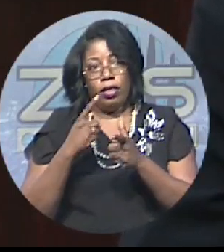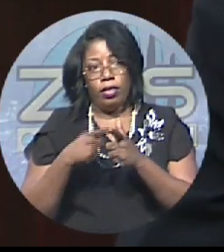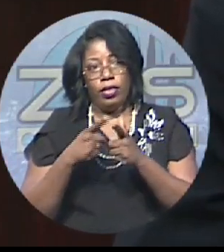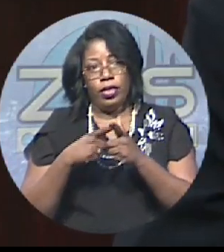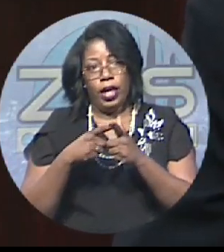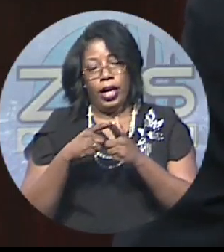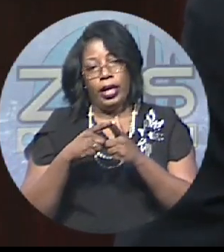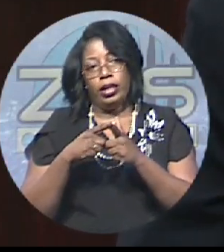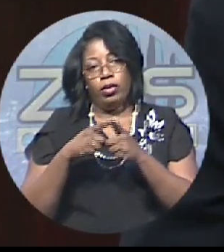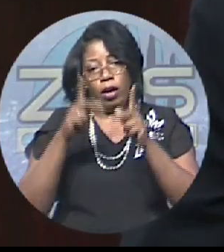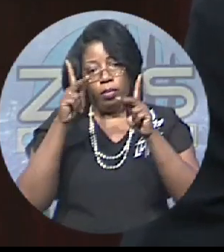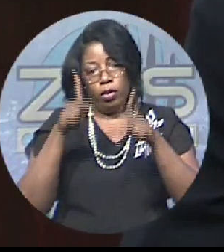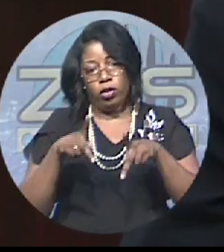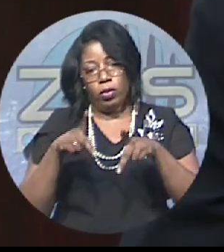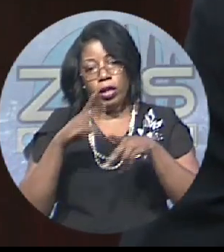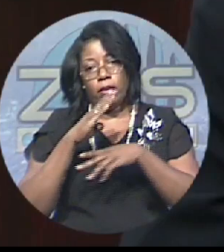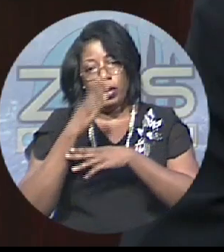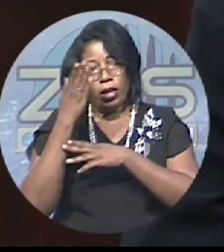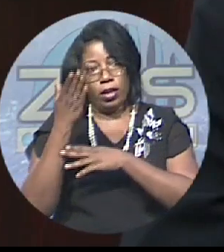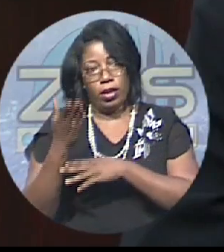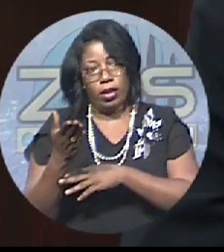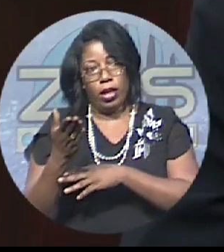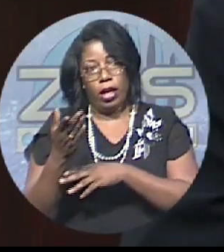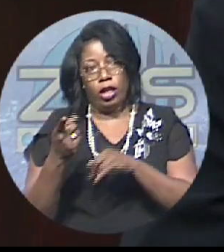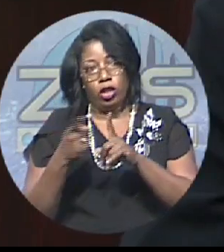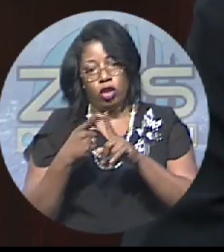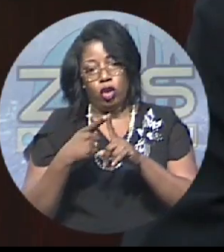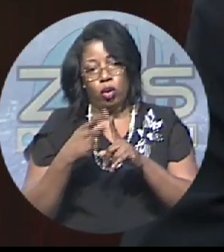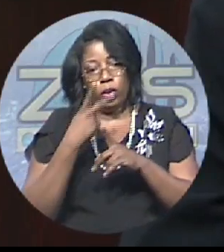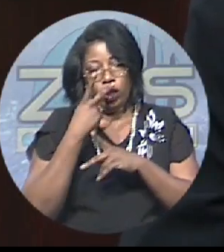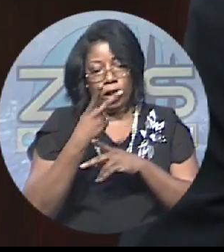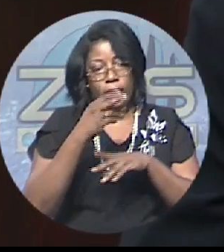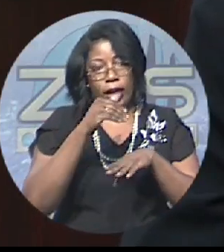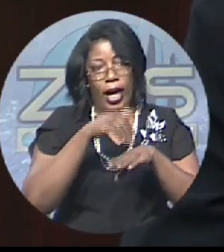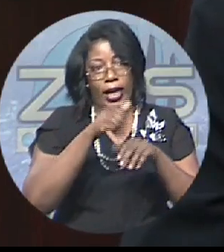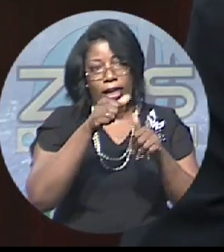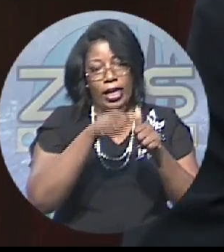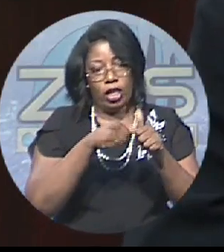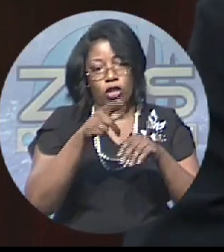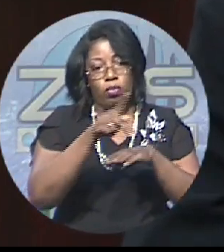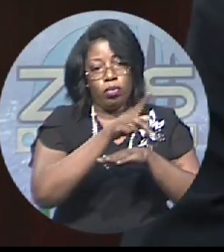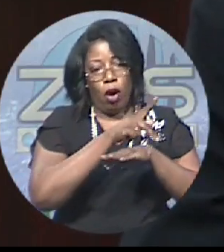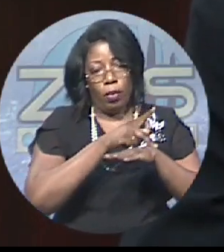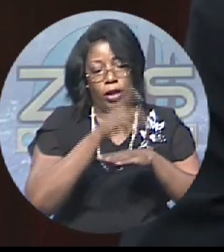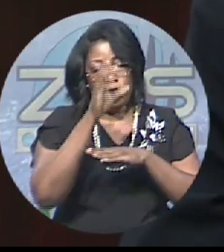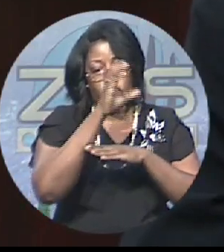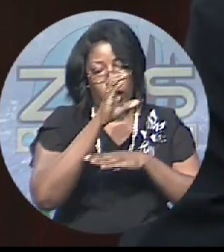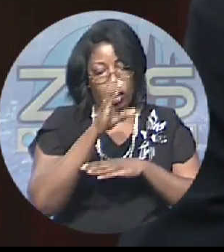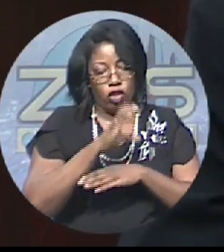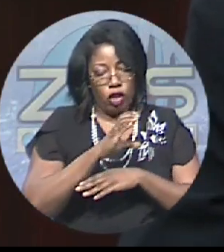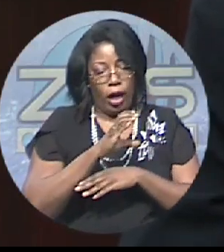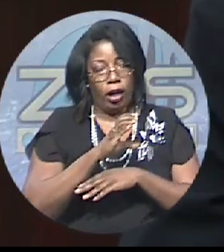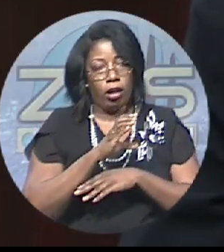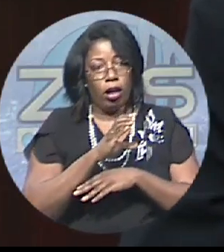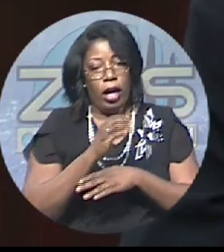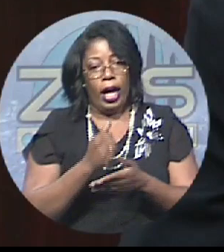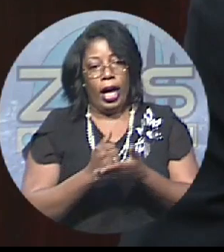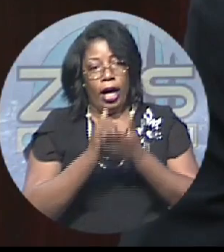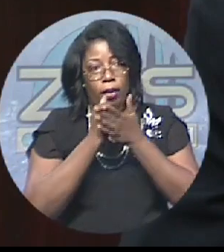on the ground where they will visit each property, carry out an assessment, assist the